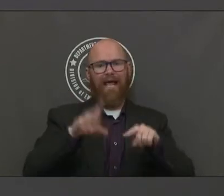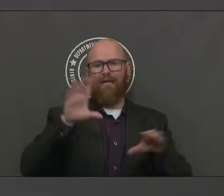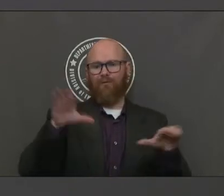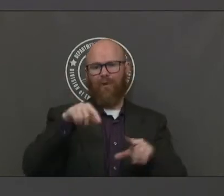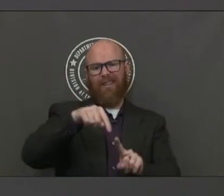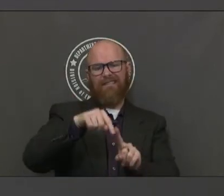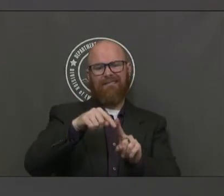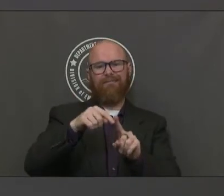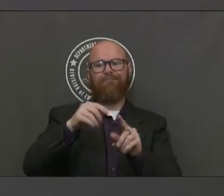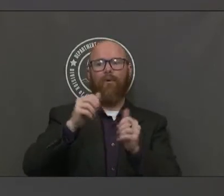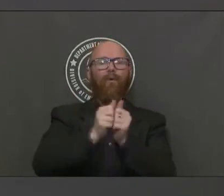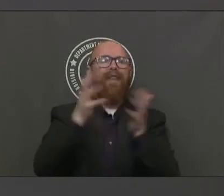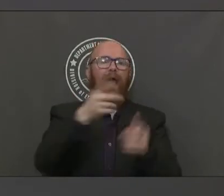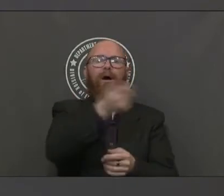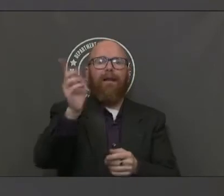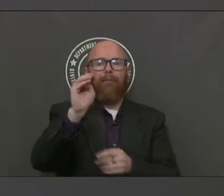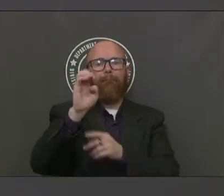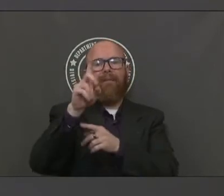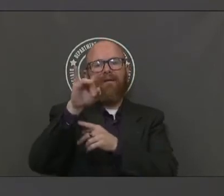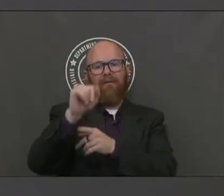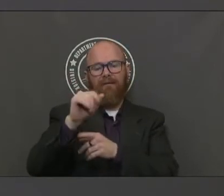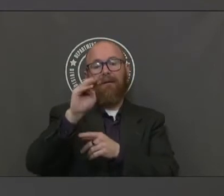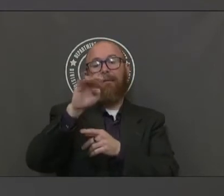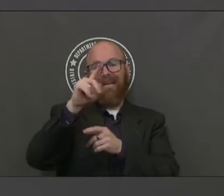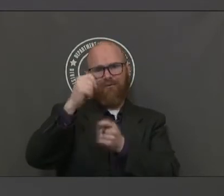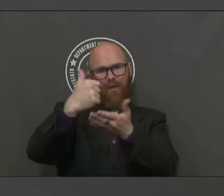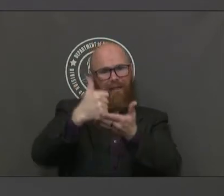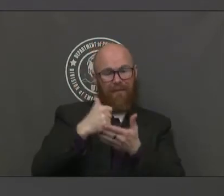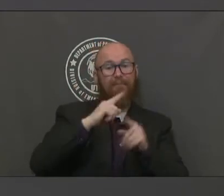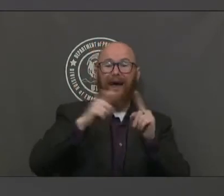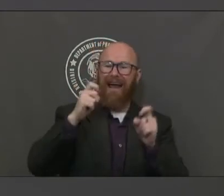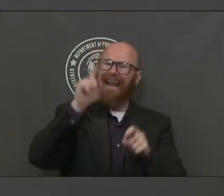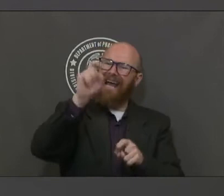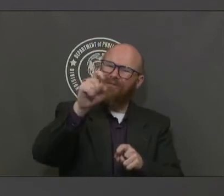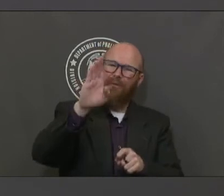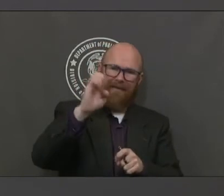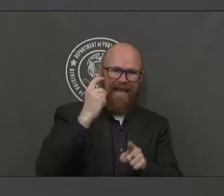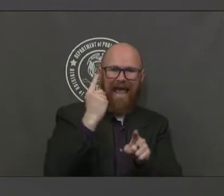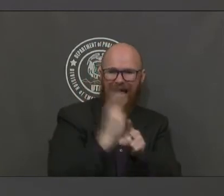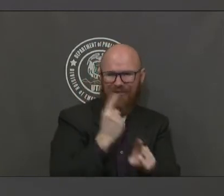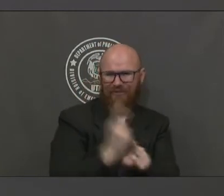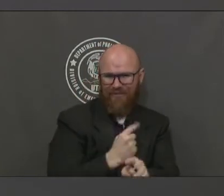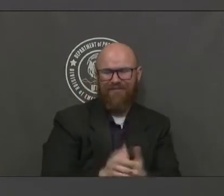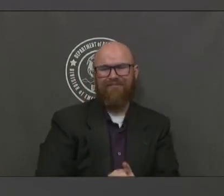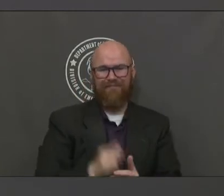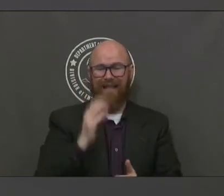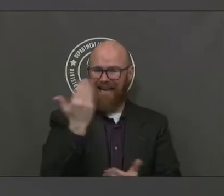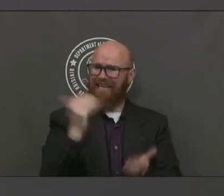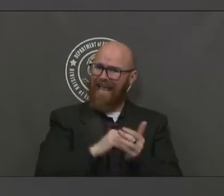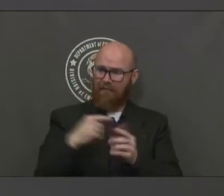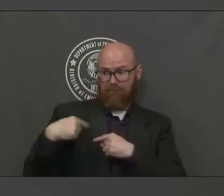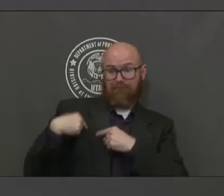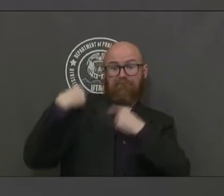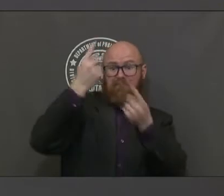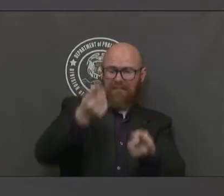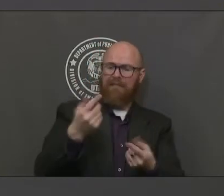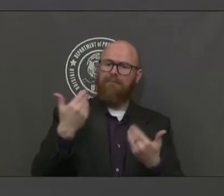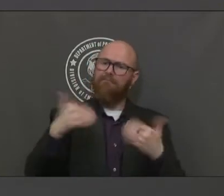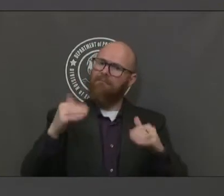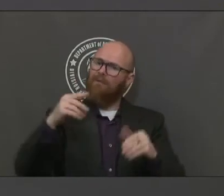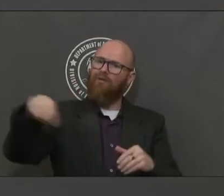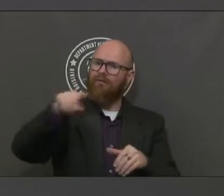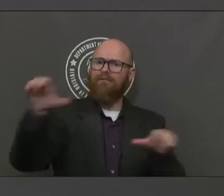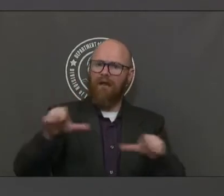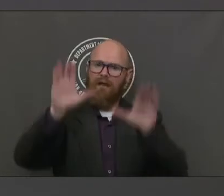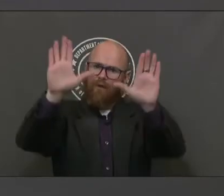you. The information that you share has to be accurate, and almost entirely it has been over the course of the vaccine.